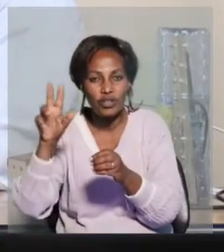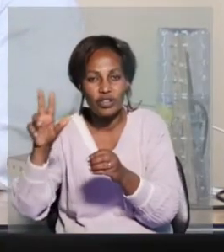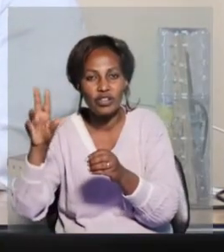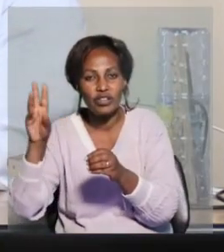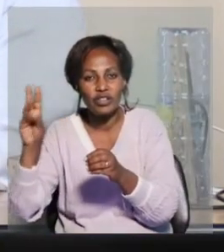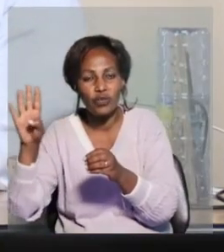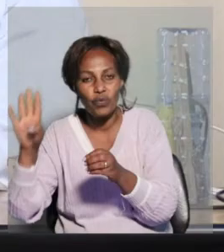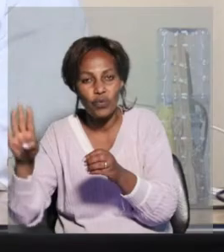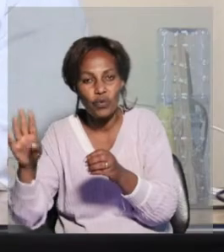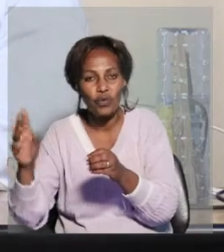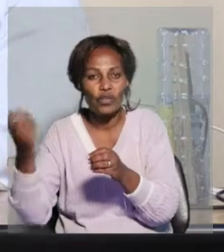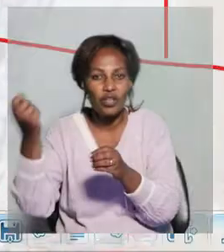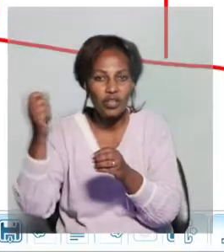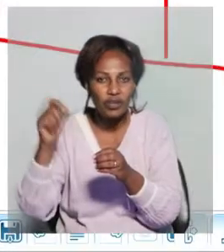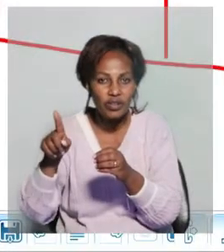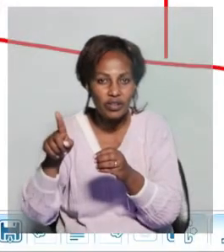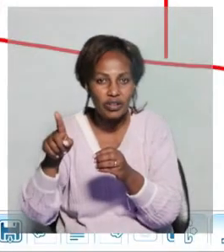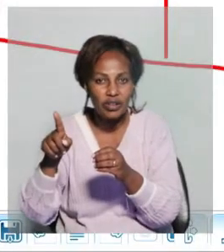11.